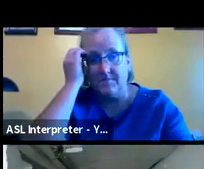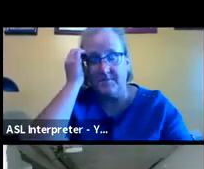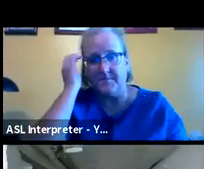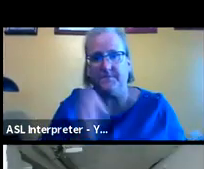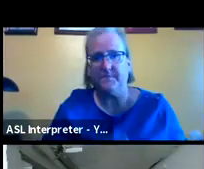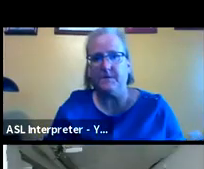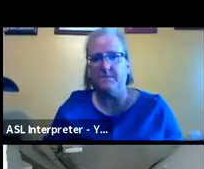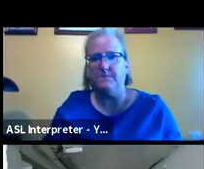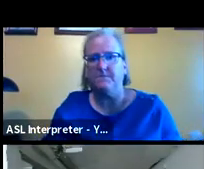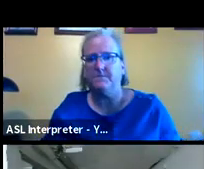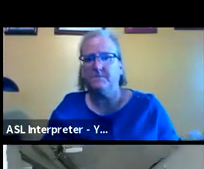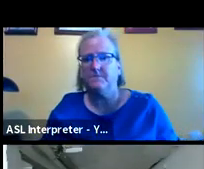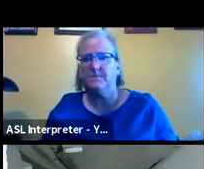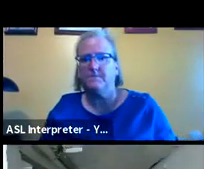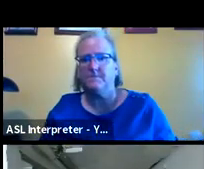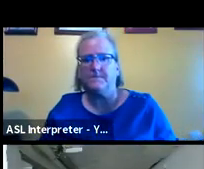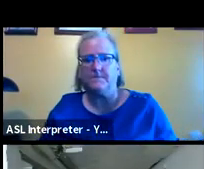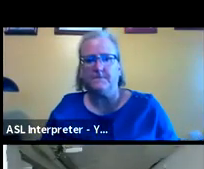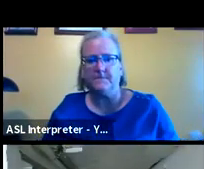Oh, there she is.